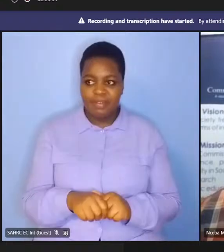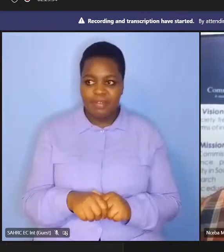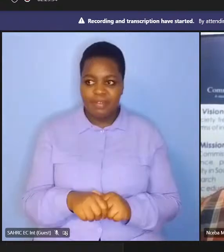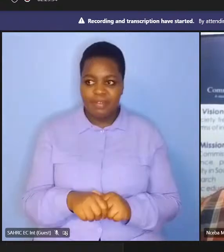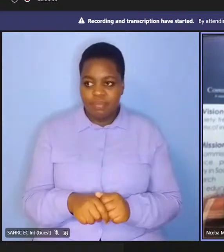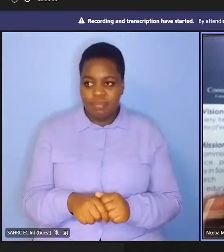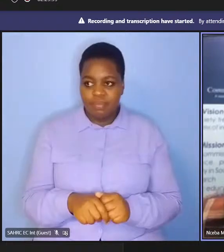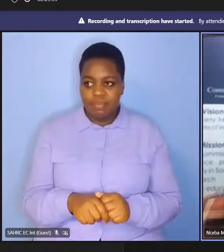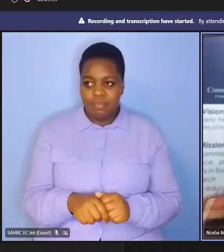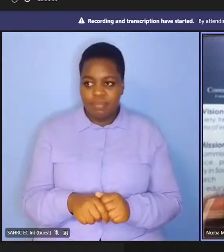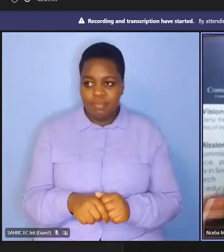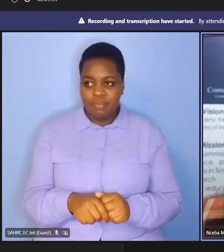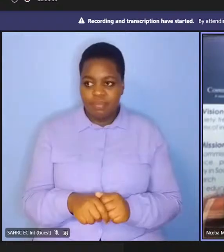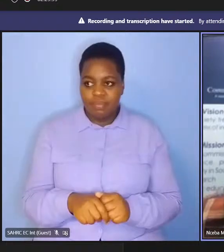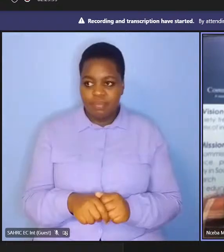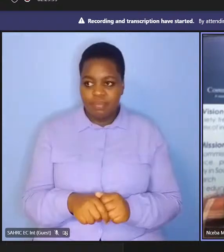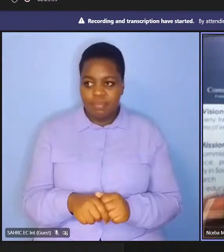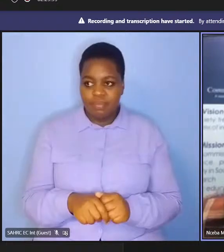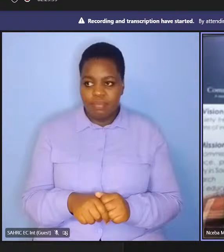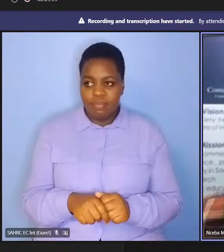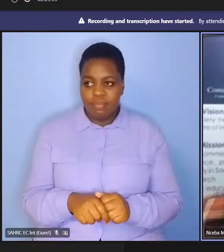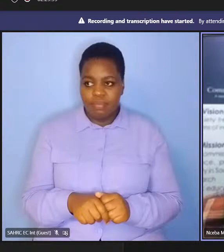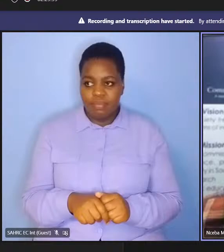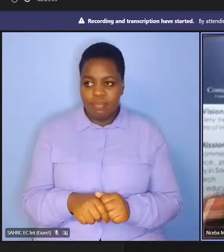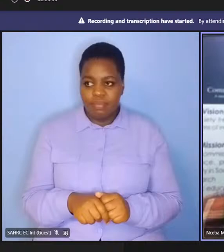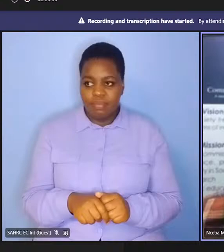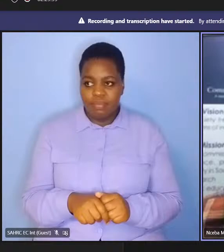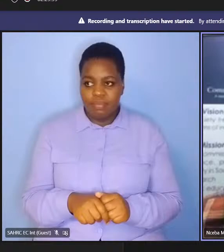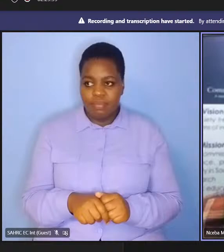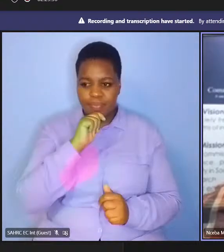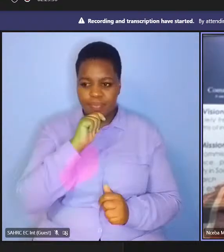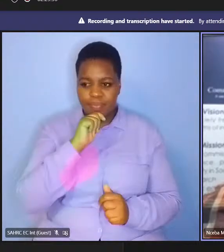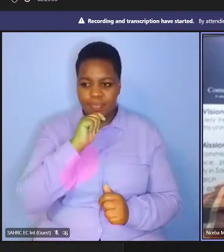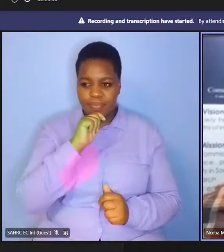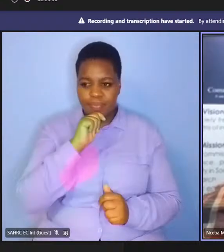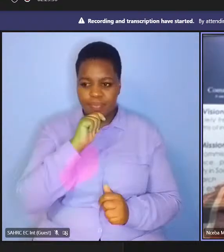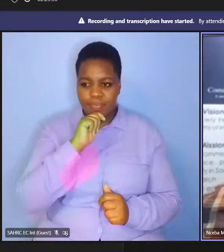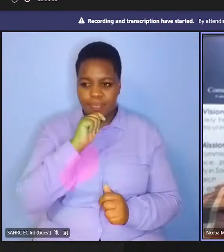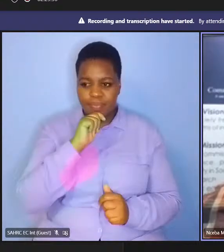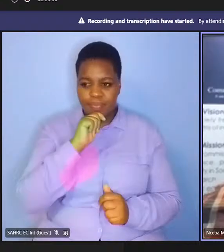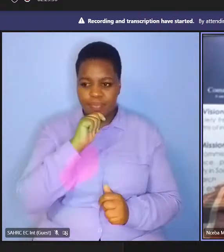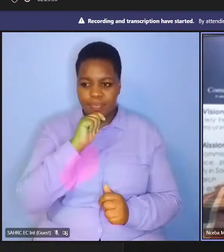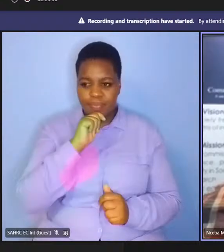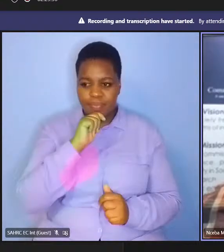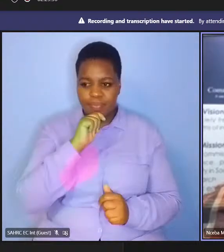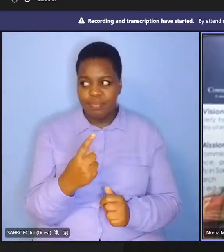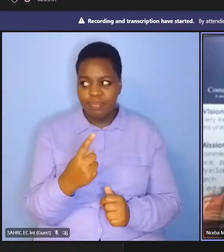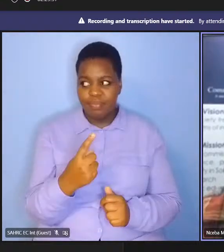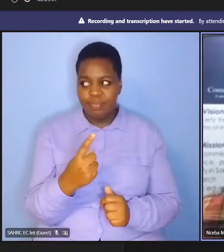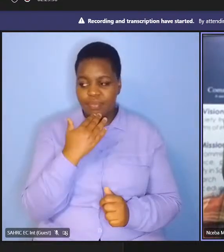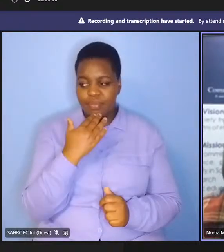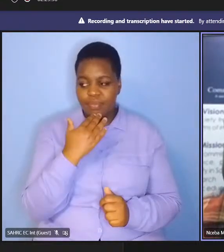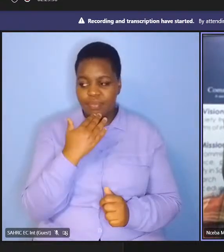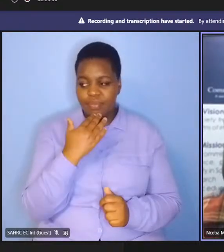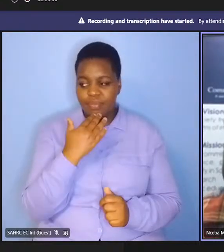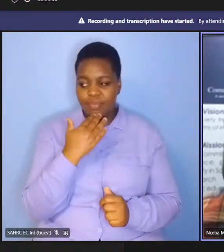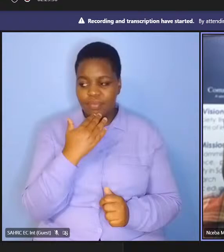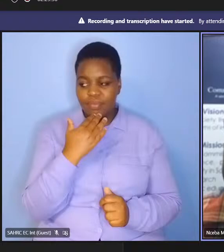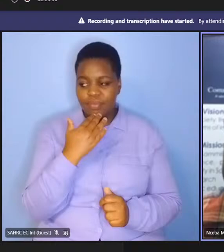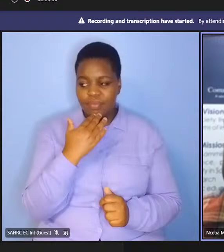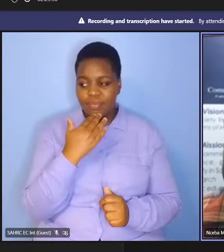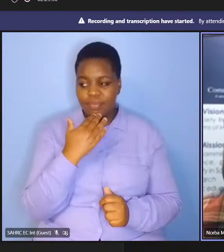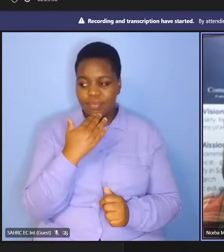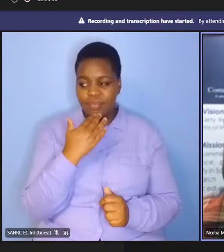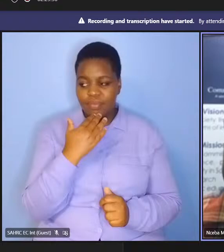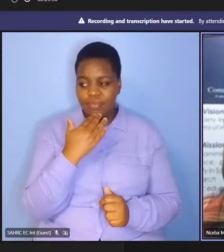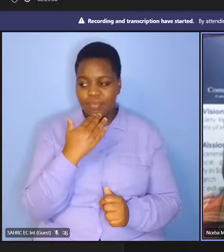Good morning to the Commissioner Gam, and good morning to the distinguished panelists. Good morning,